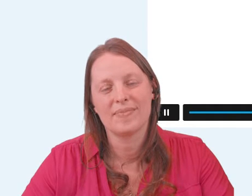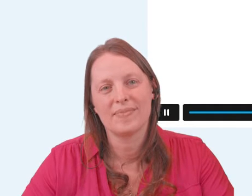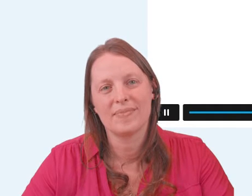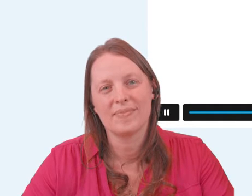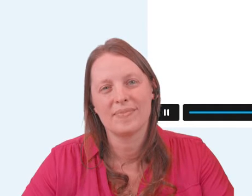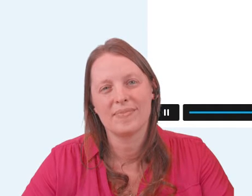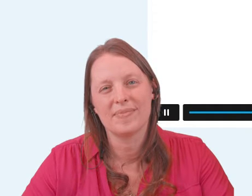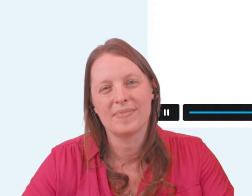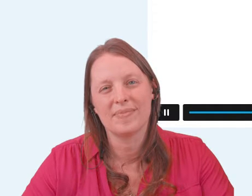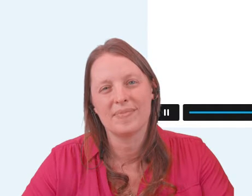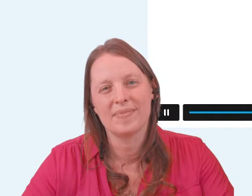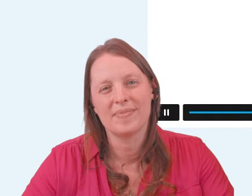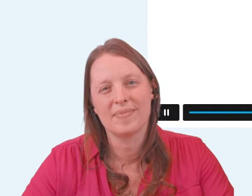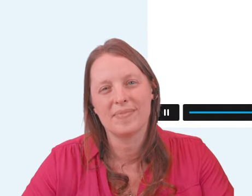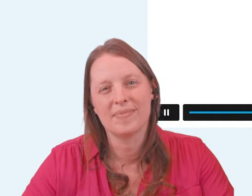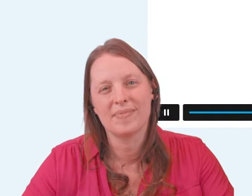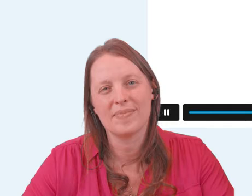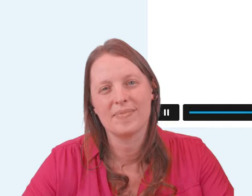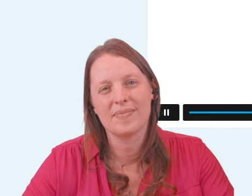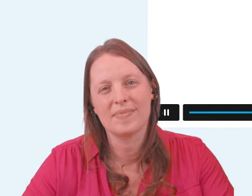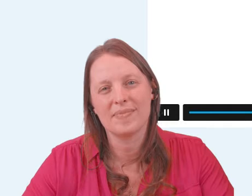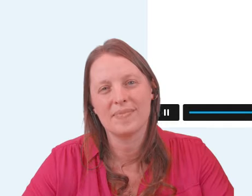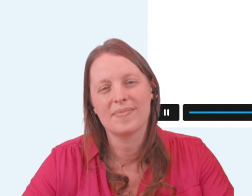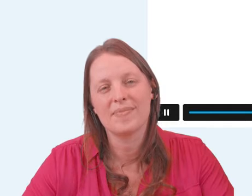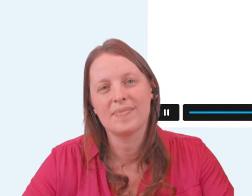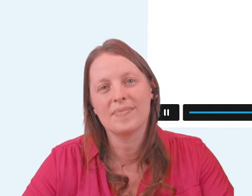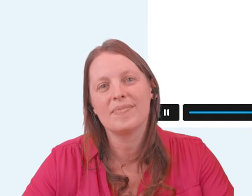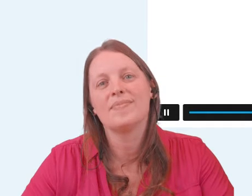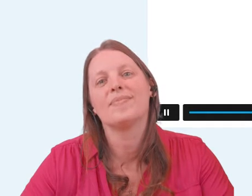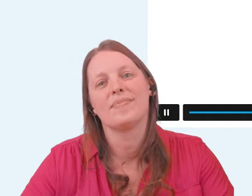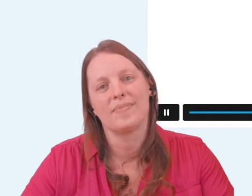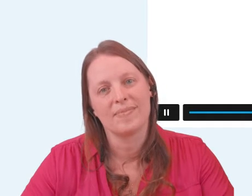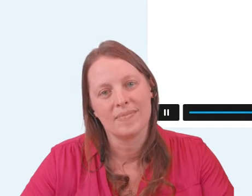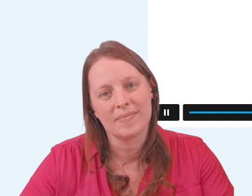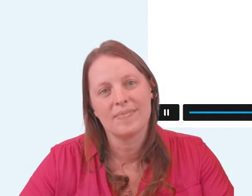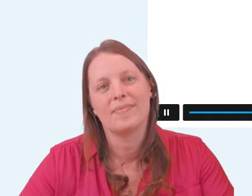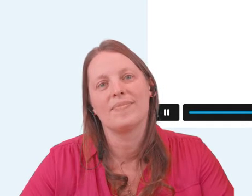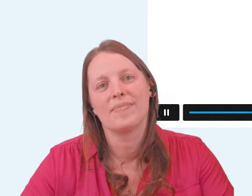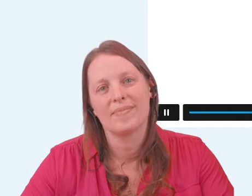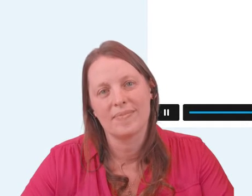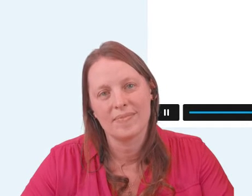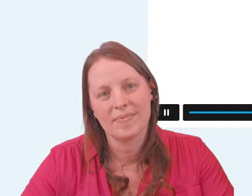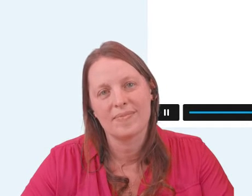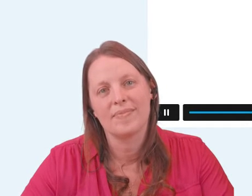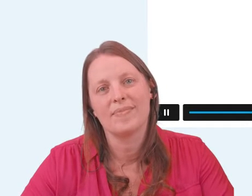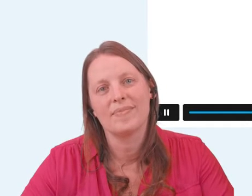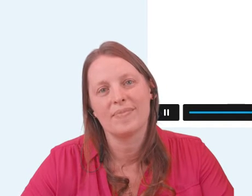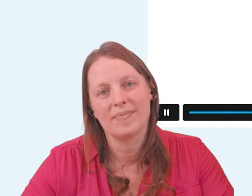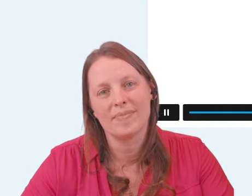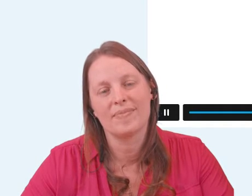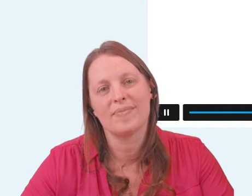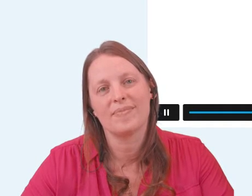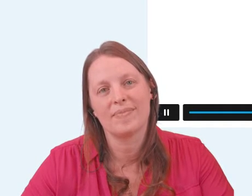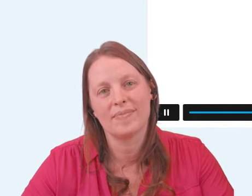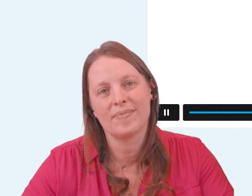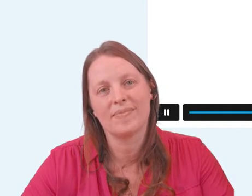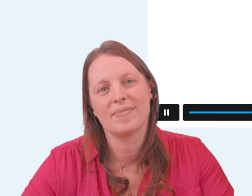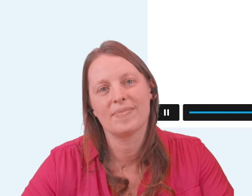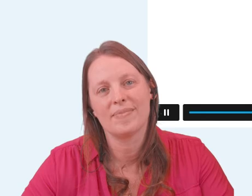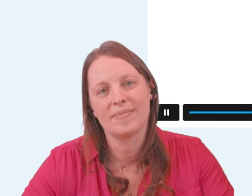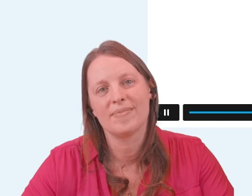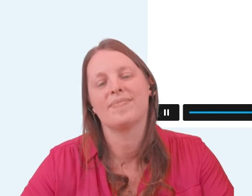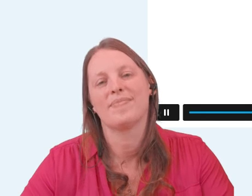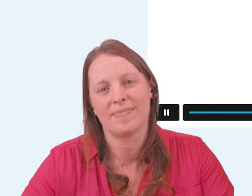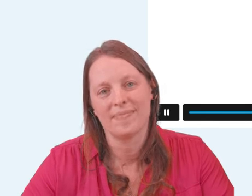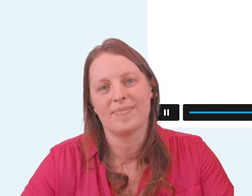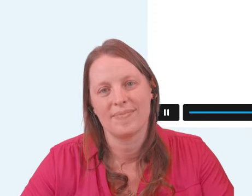the direction of the nystagmus beating to the affect side. On the contrary, in the geotropical